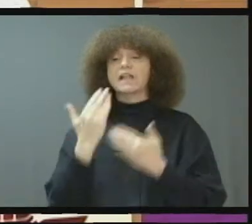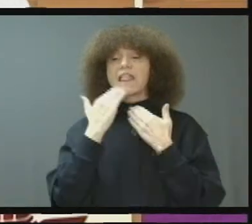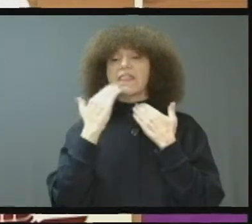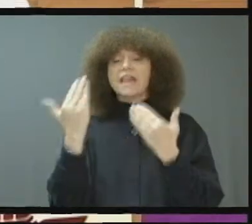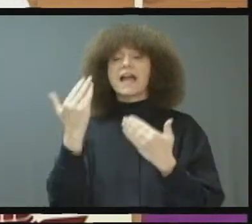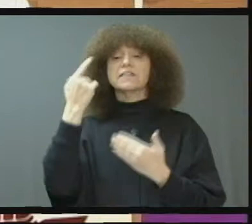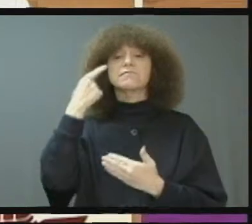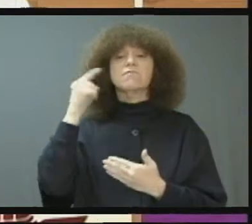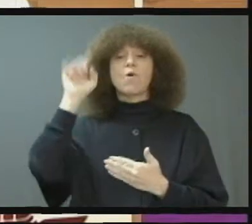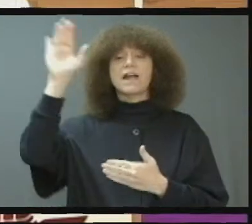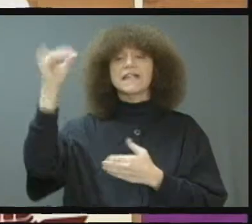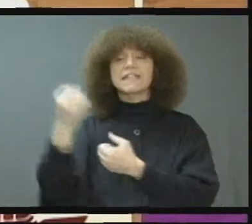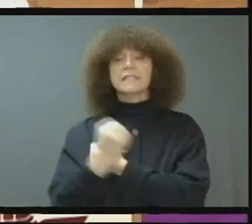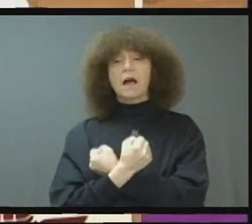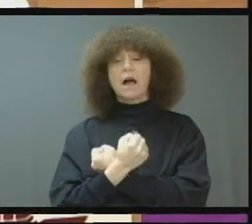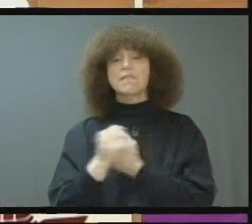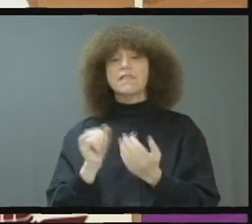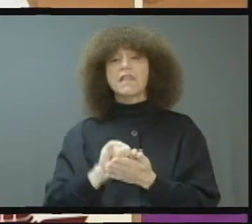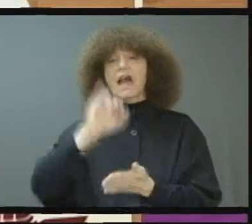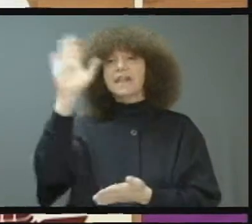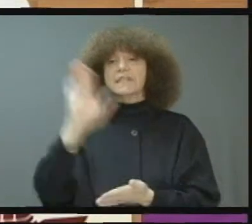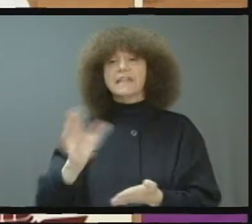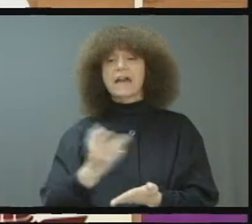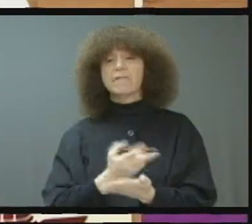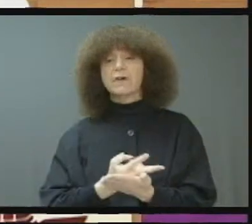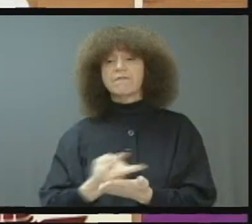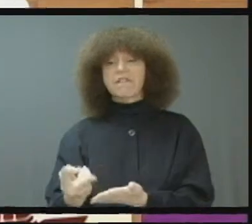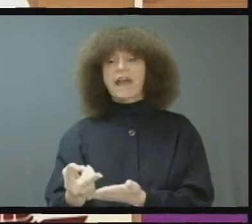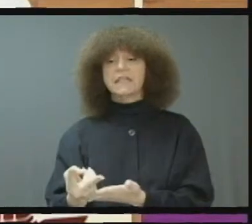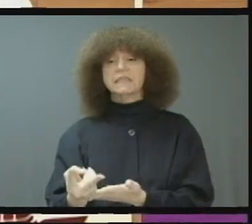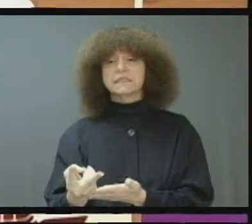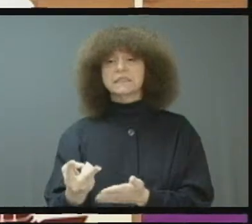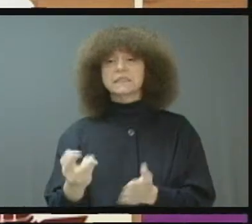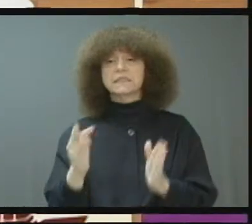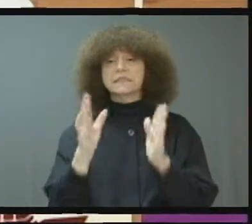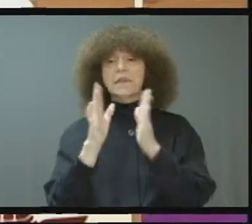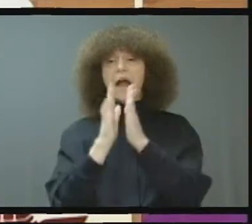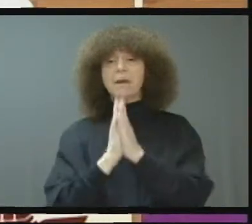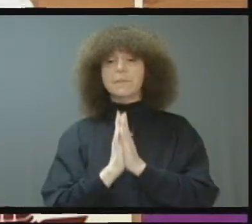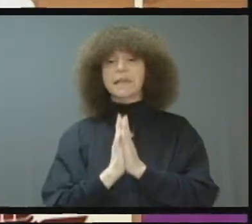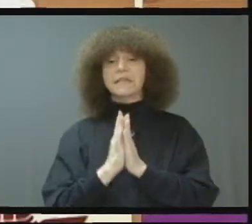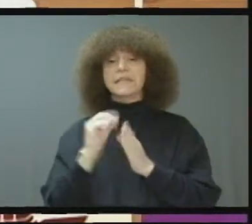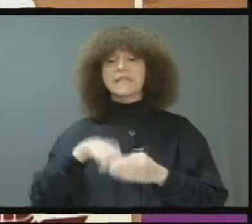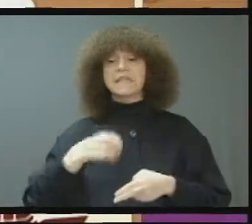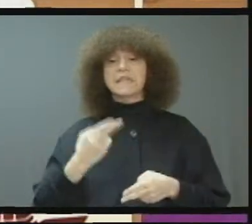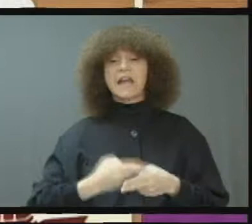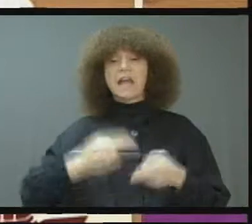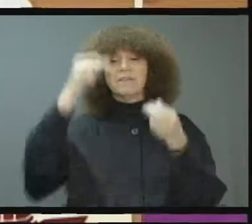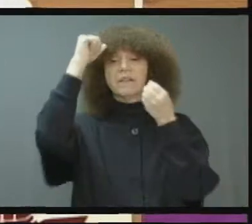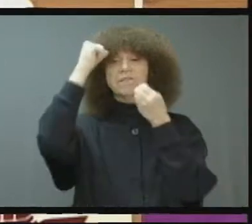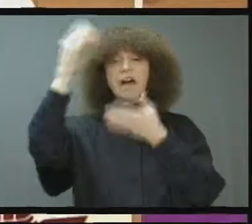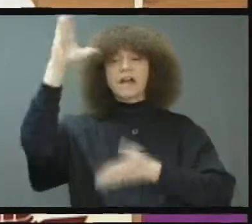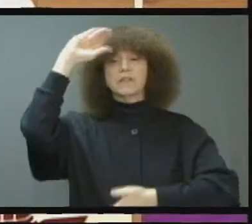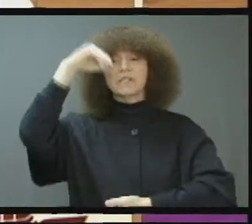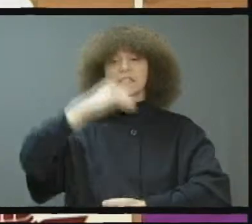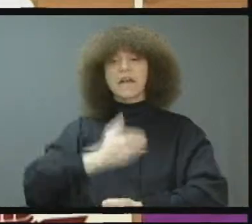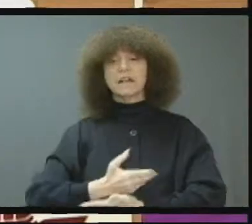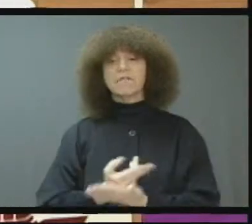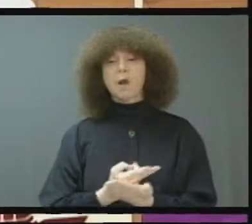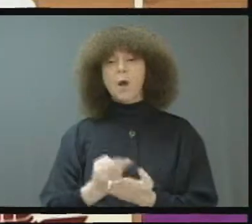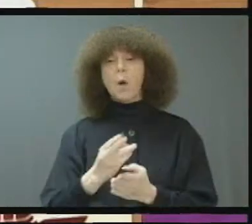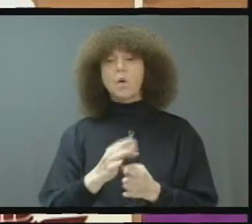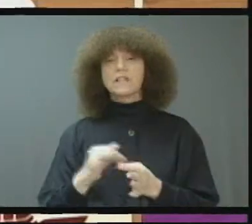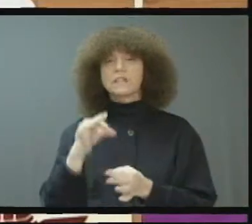of love that never fails. Amen. In the name of the Father, and of the Son, and of the